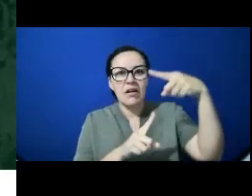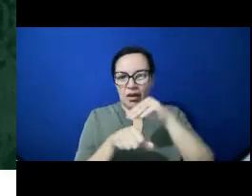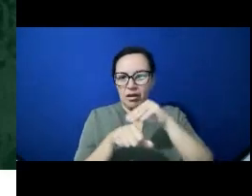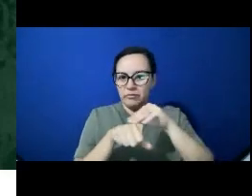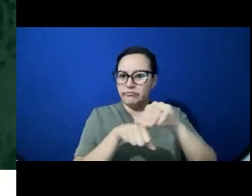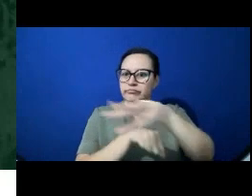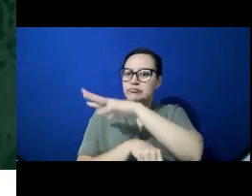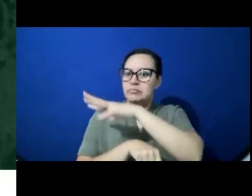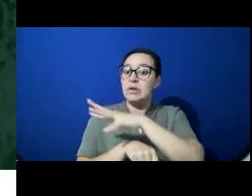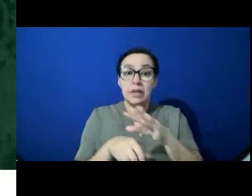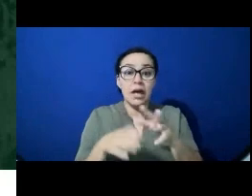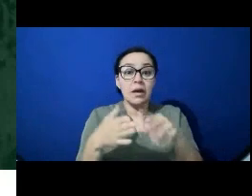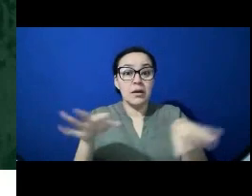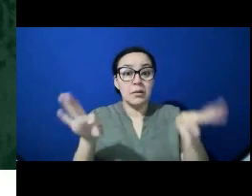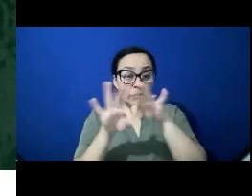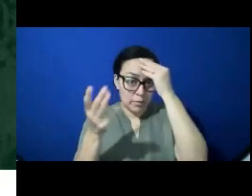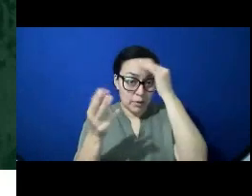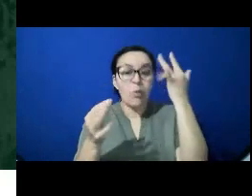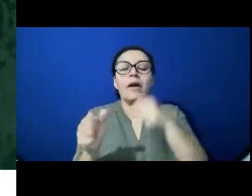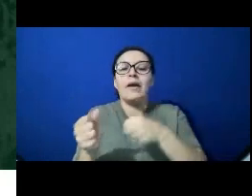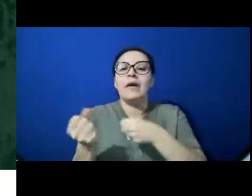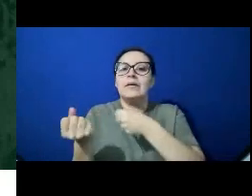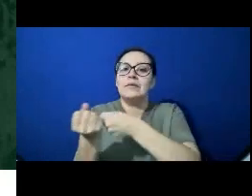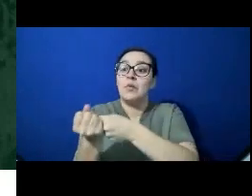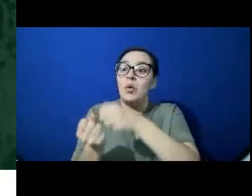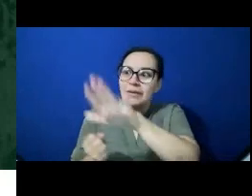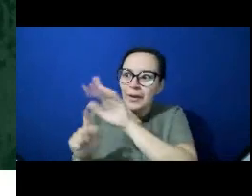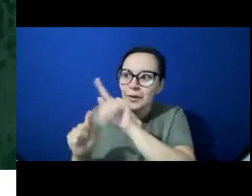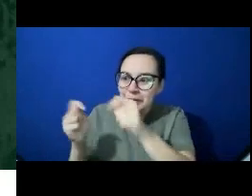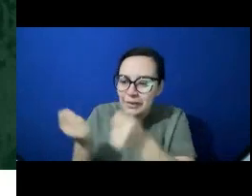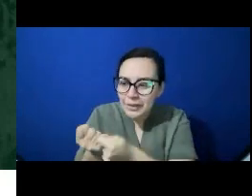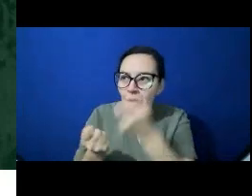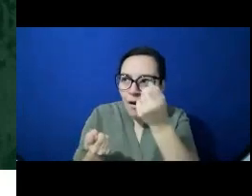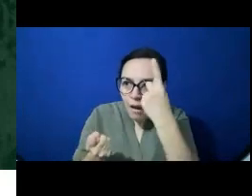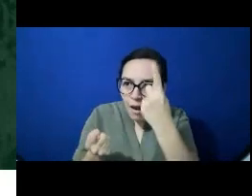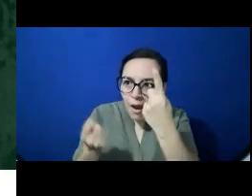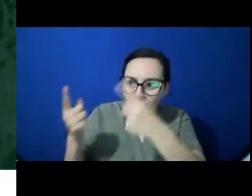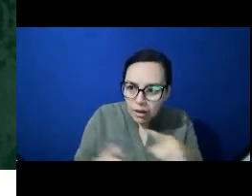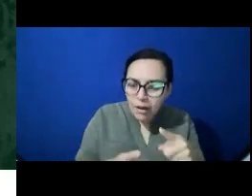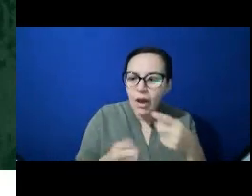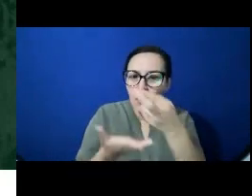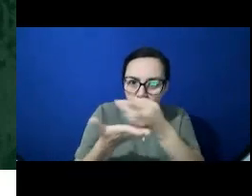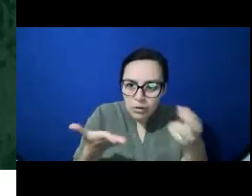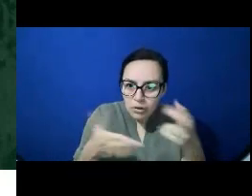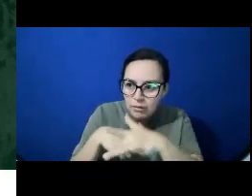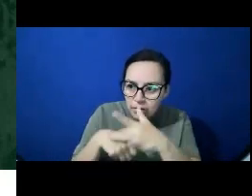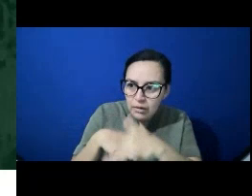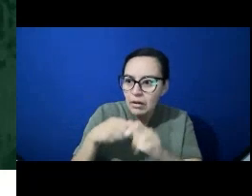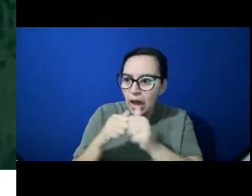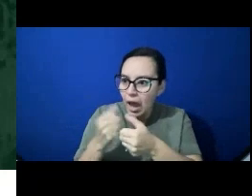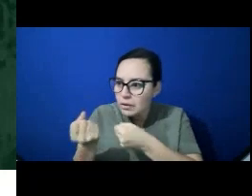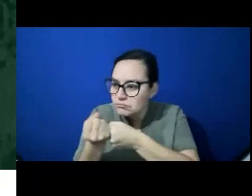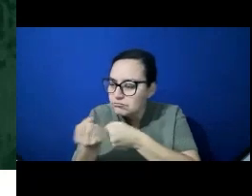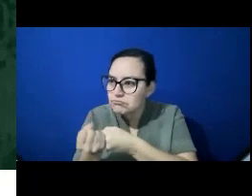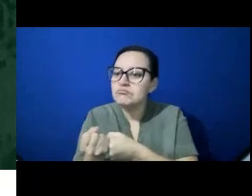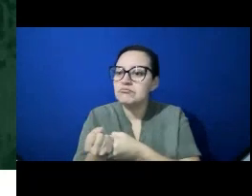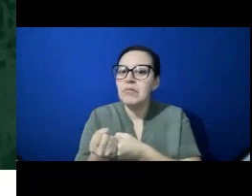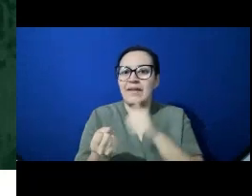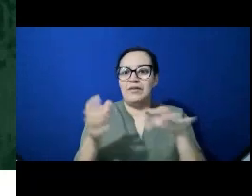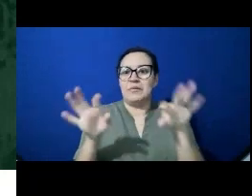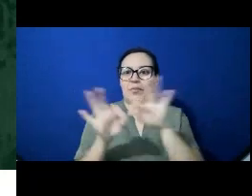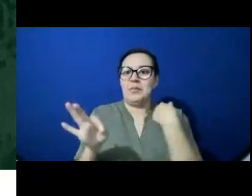And this is important for the people in the agencies so that they can understand what is going on and to know what resources